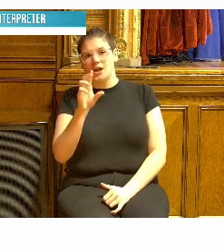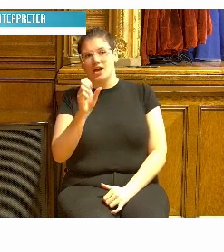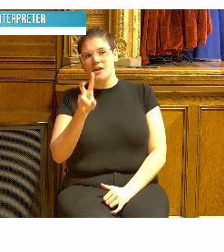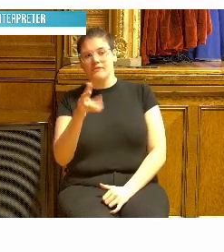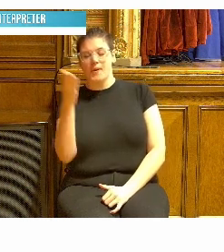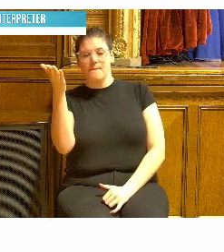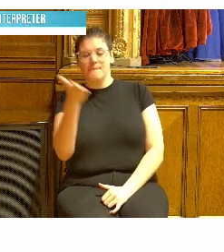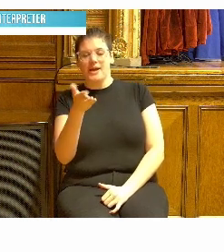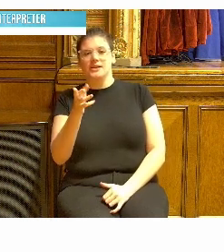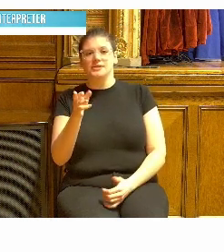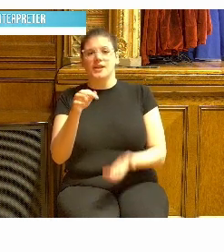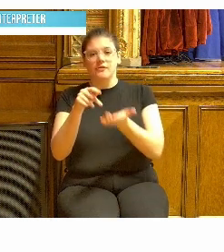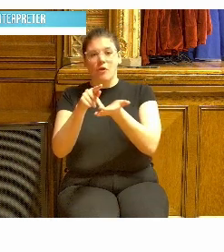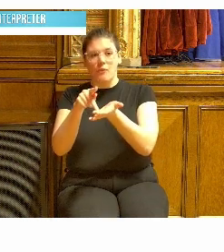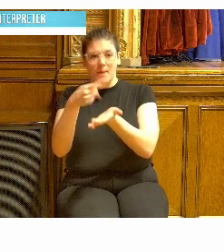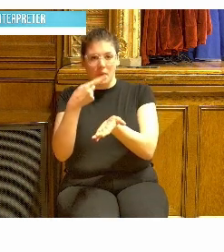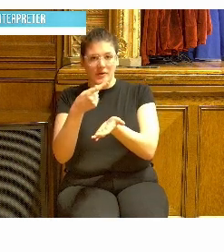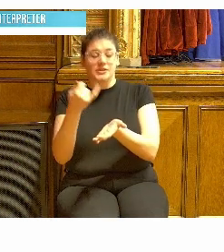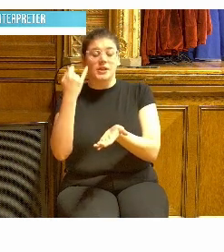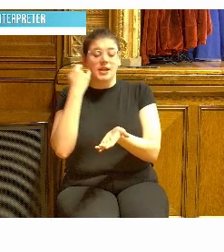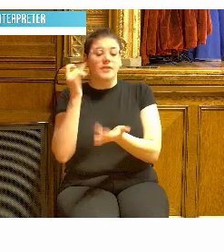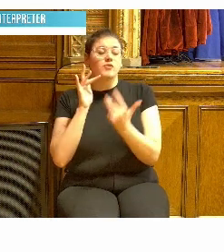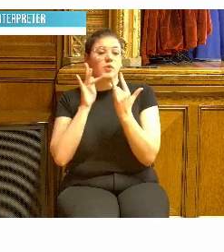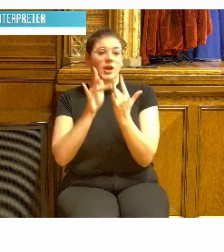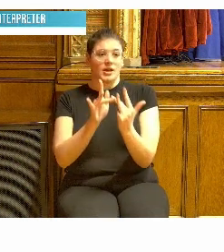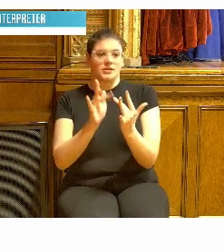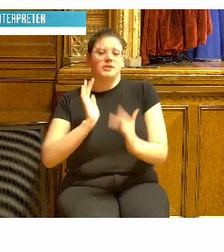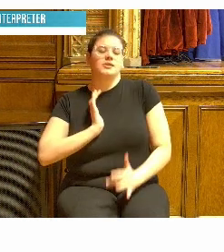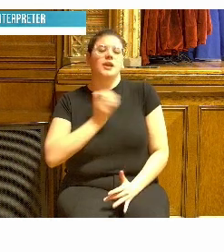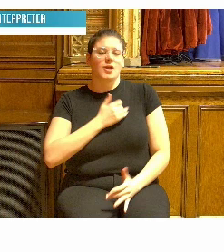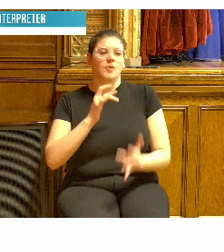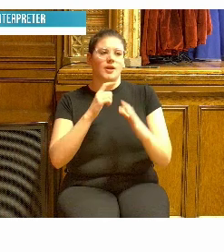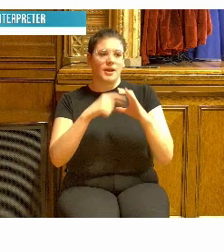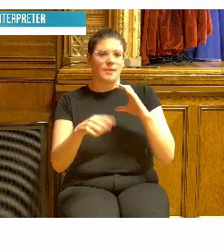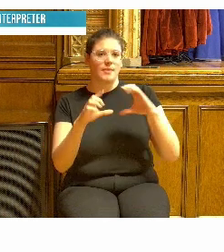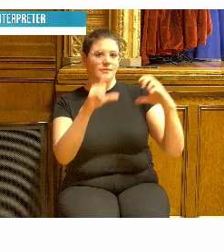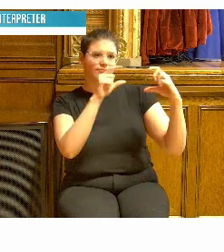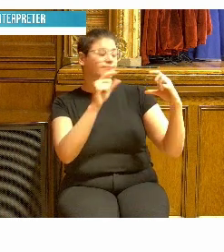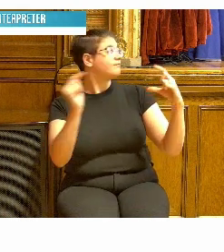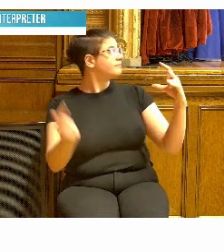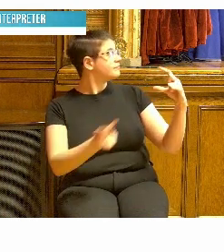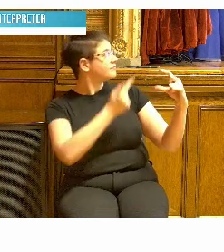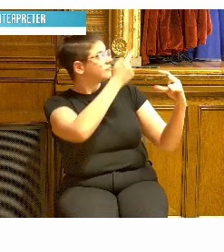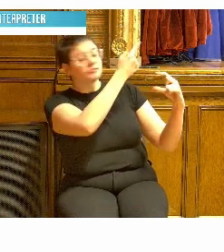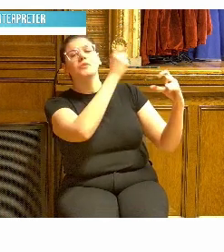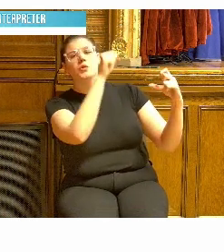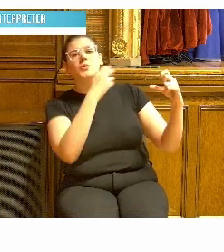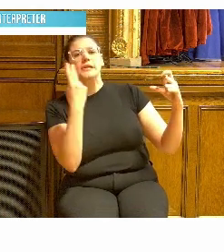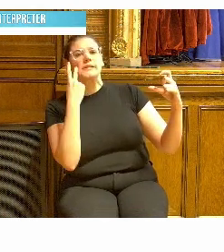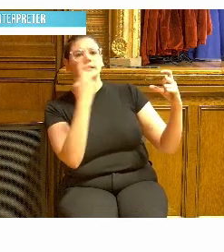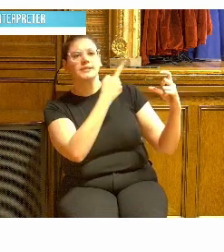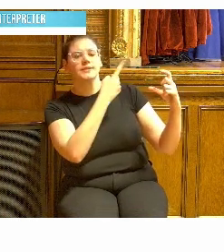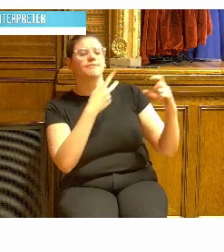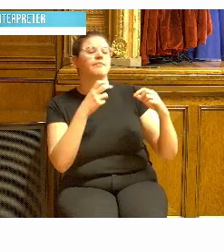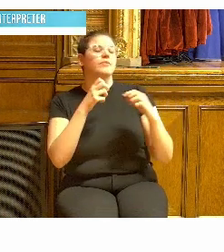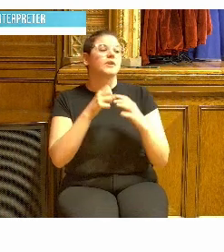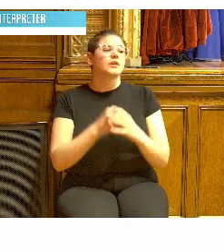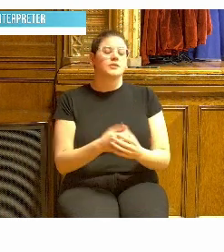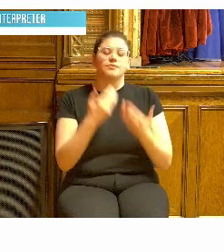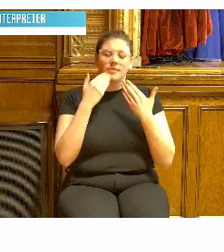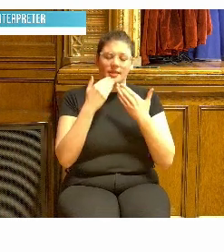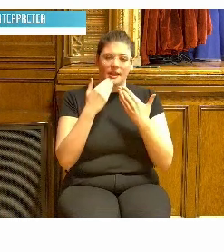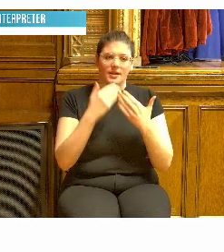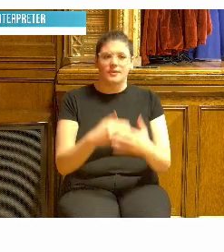ny.gov/reparations. If you go to contact us, our email is there, and our email is on the screen right here. So thank you. So next we